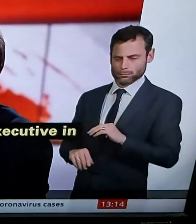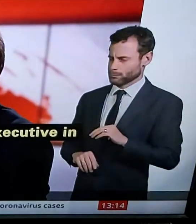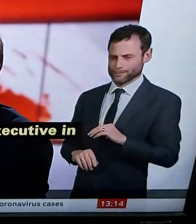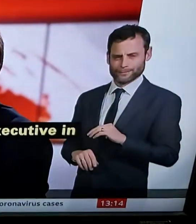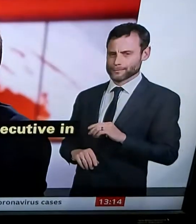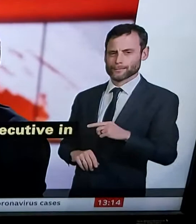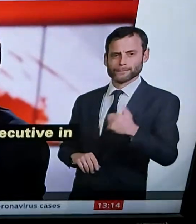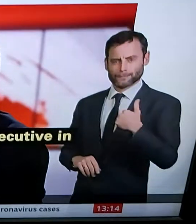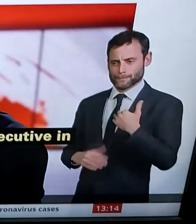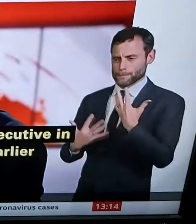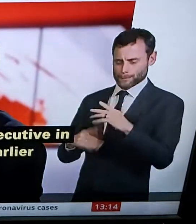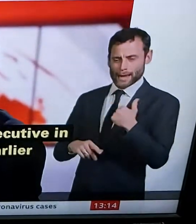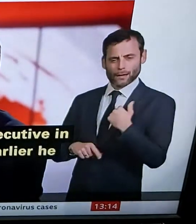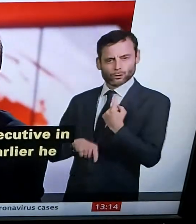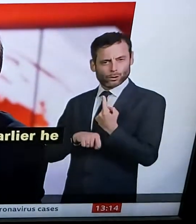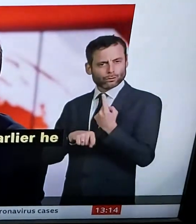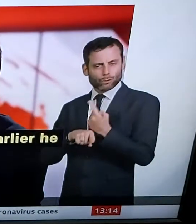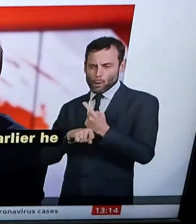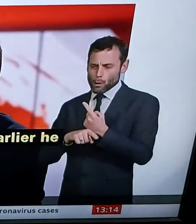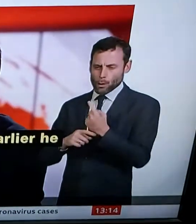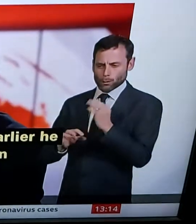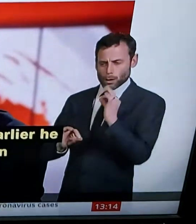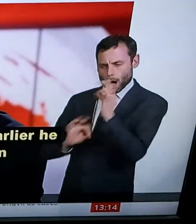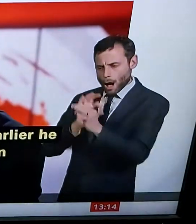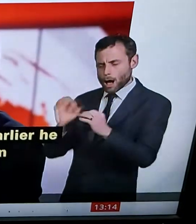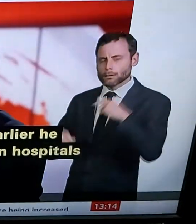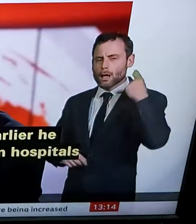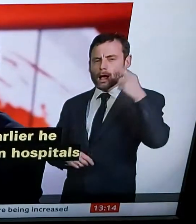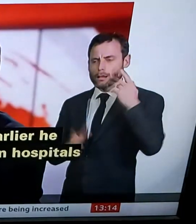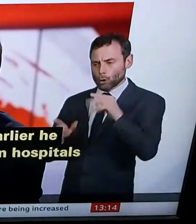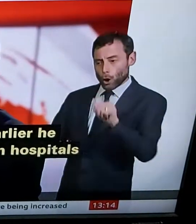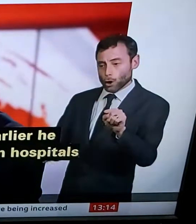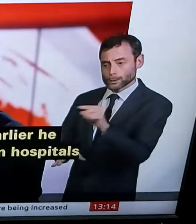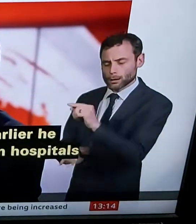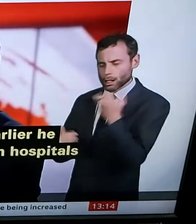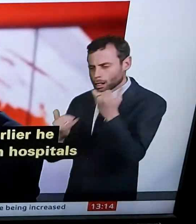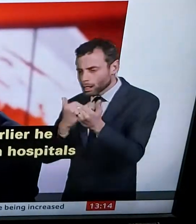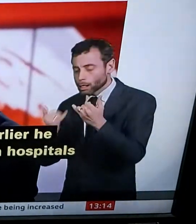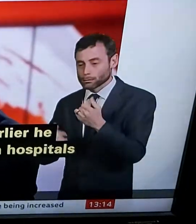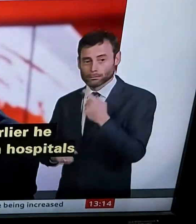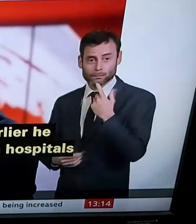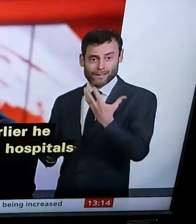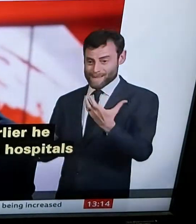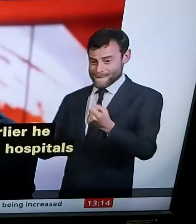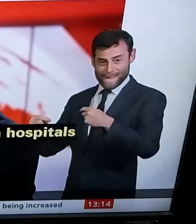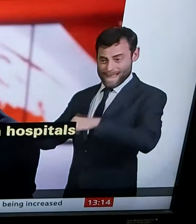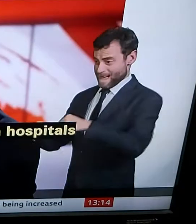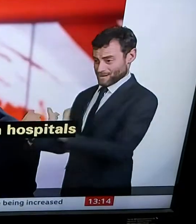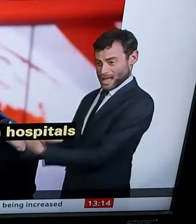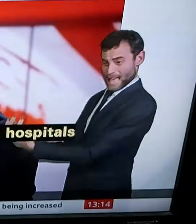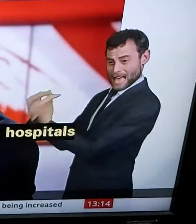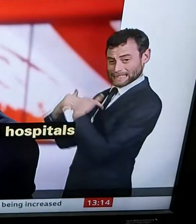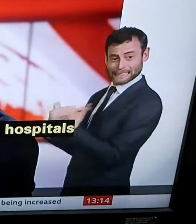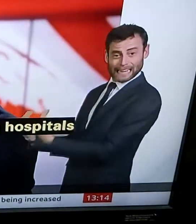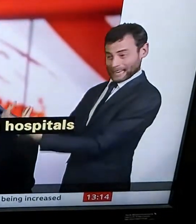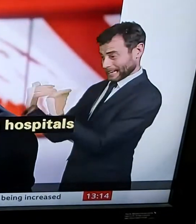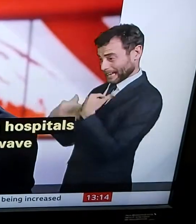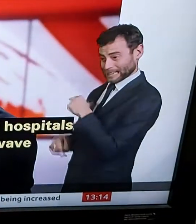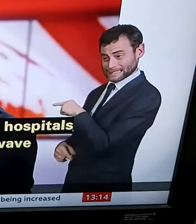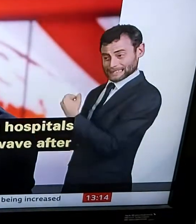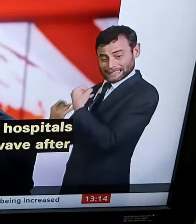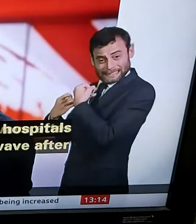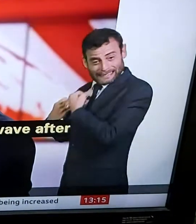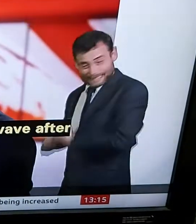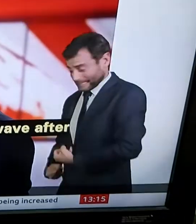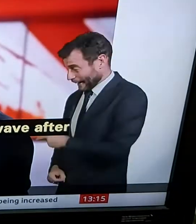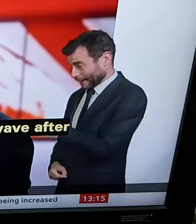been talking to London hospitals who are saying that they are already receiving wave after wave of patients who are